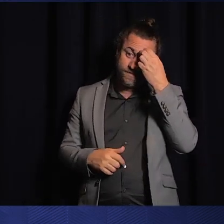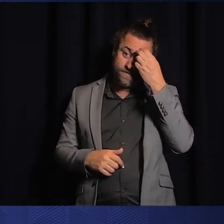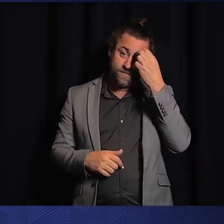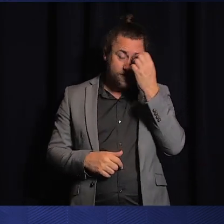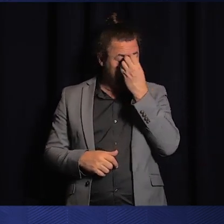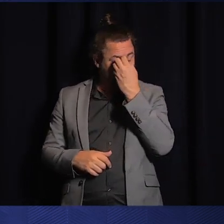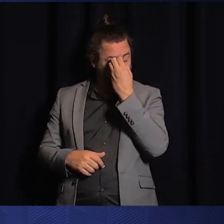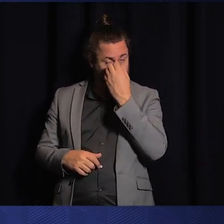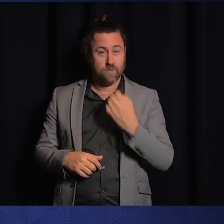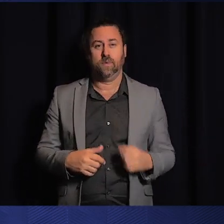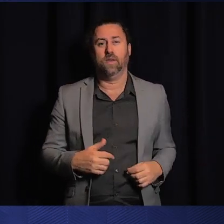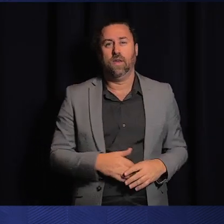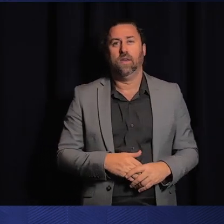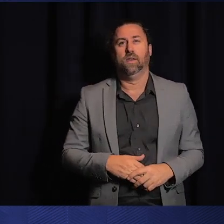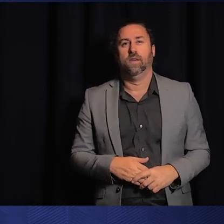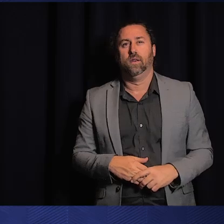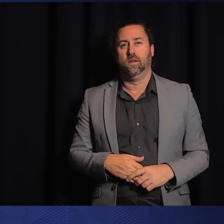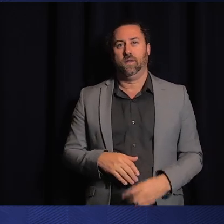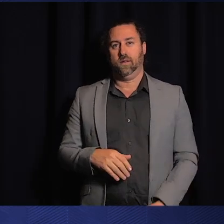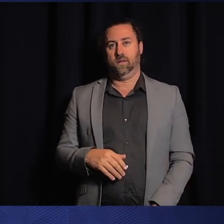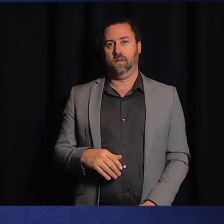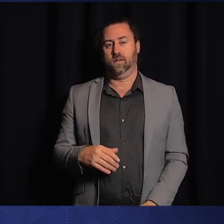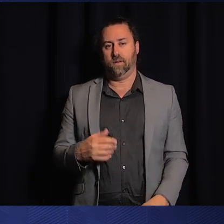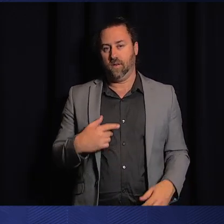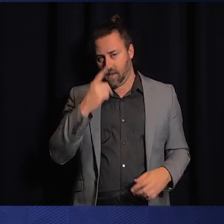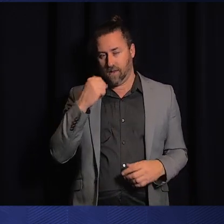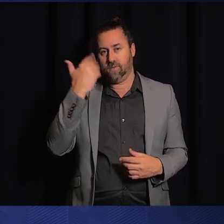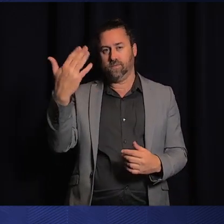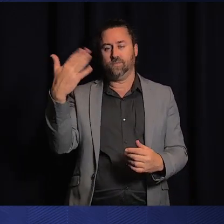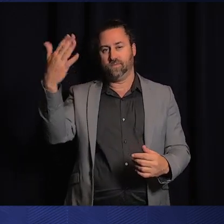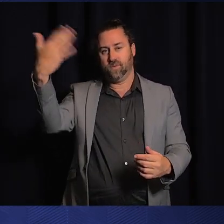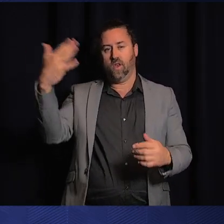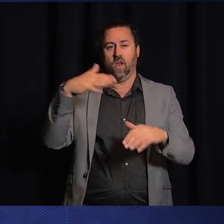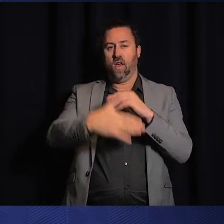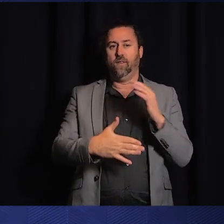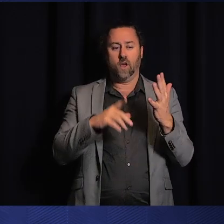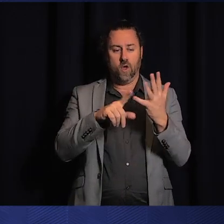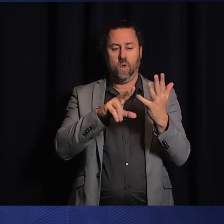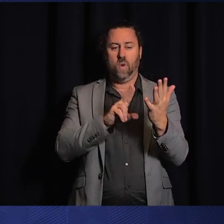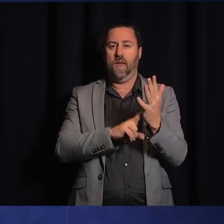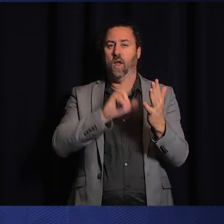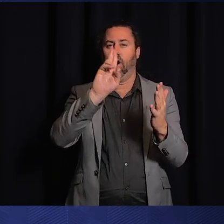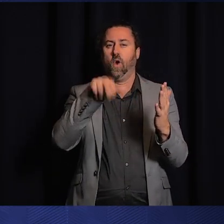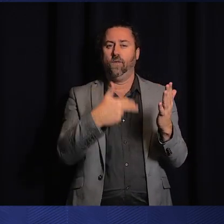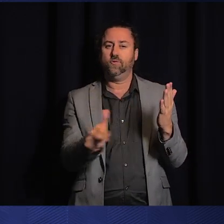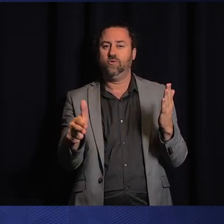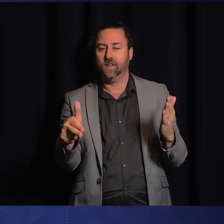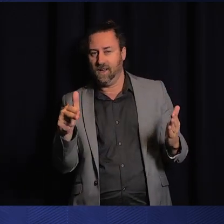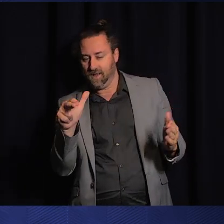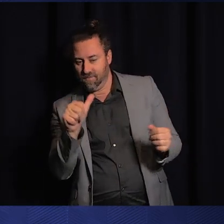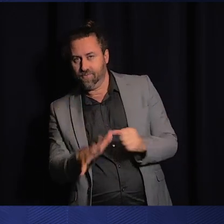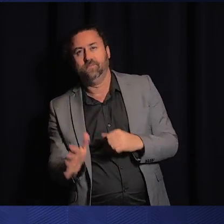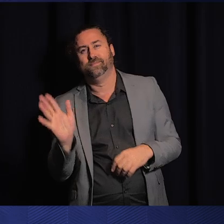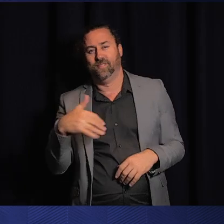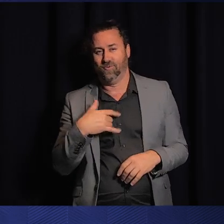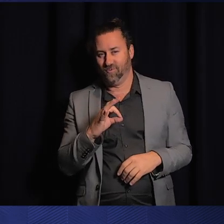Okay, do we have one day for a seminar on the use of UN human rights mechanisms? Joking aside, I